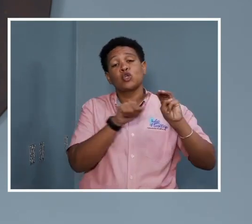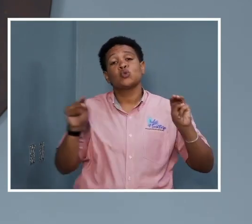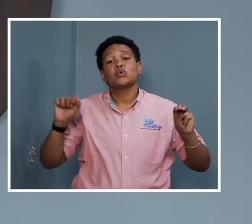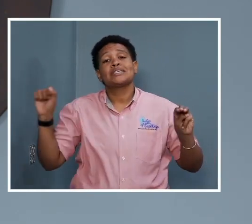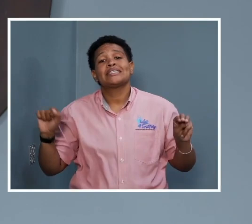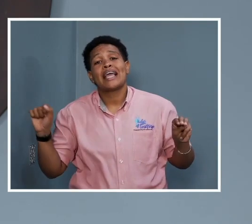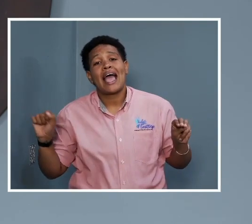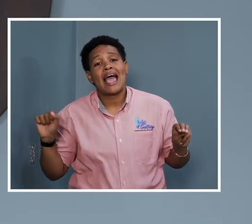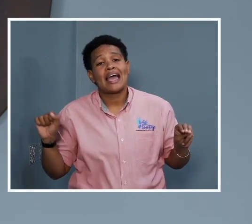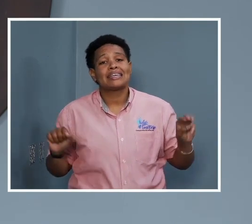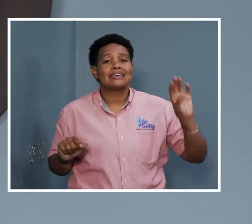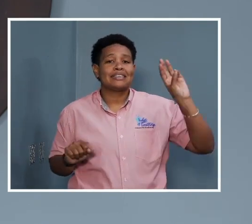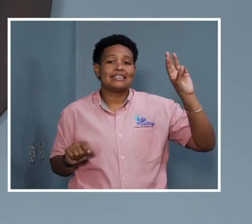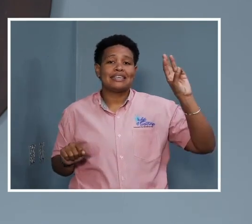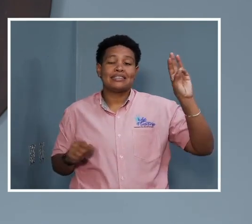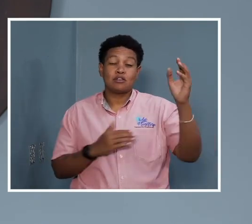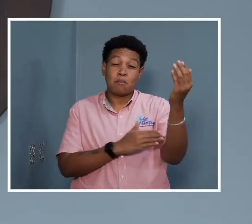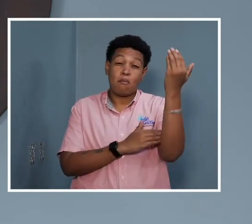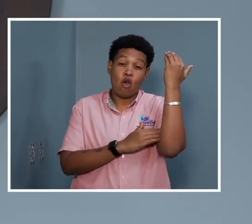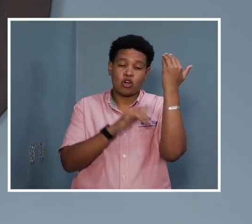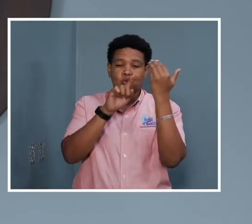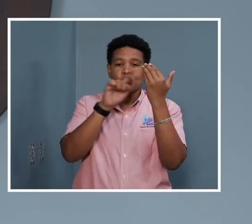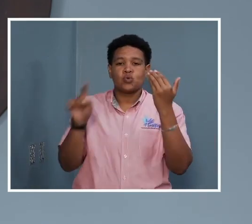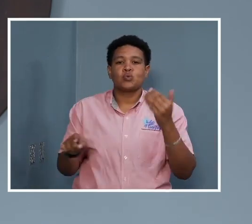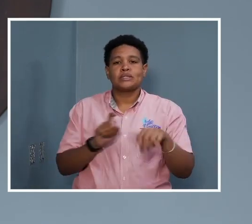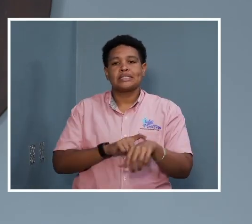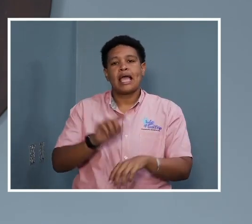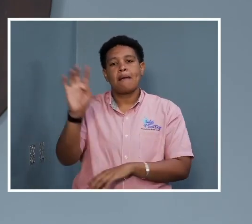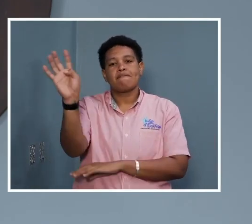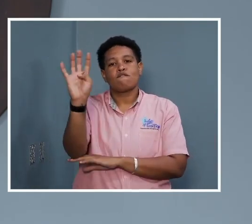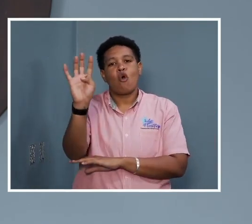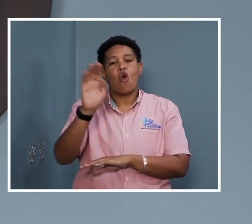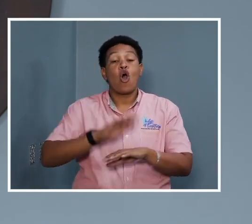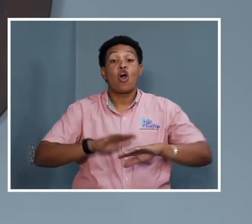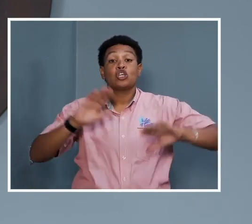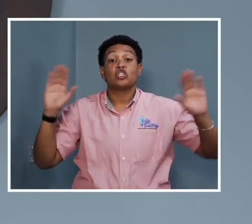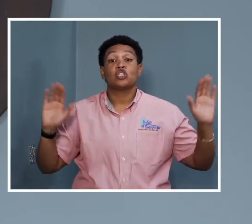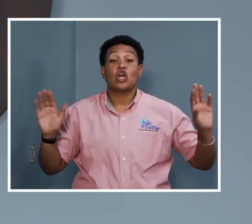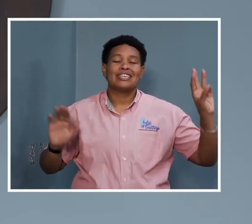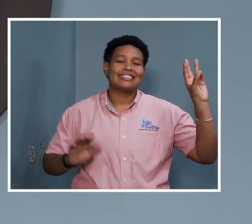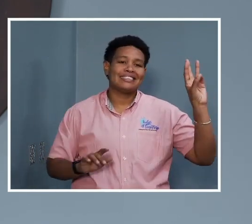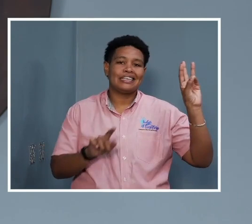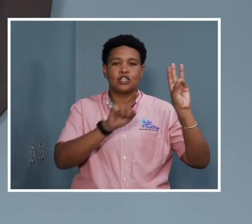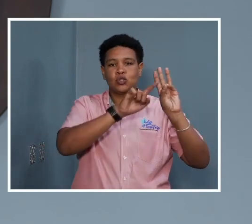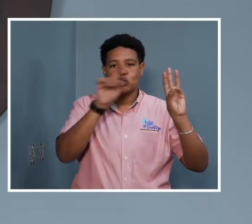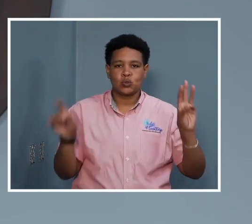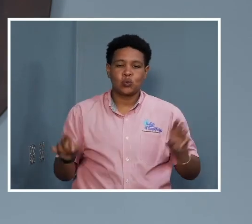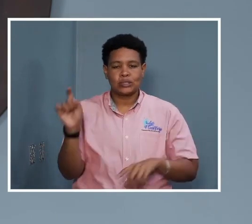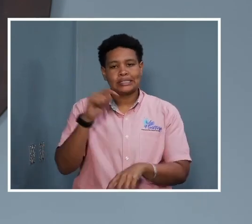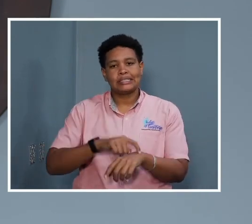Saturday, 6 a.m. to 4 p.m. and on Sunday, 6 a.m. to 1 p.m.